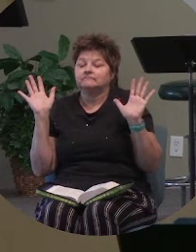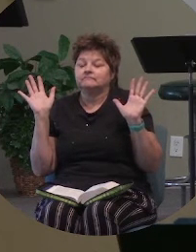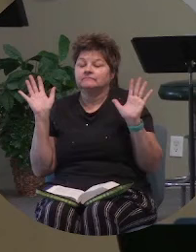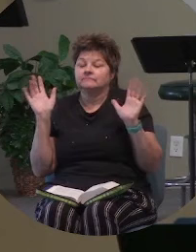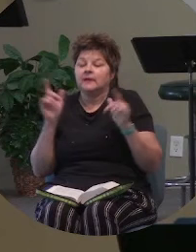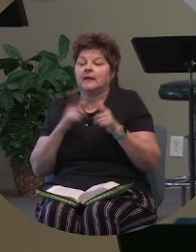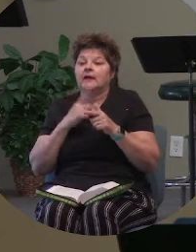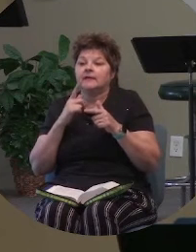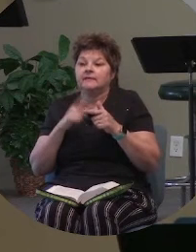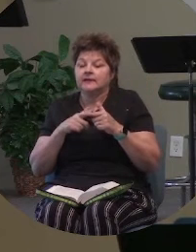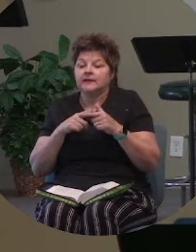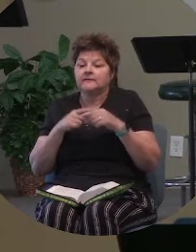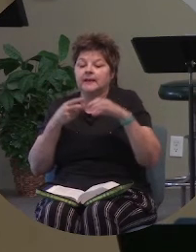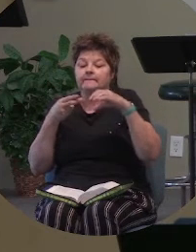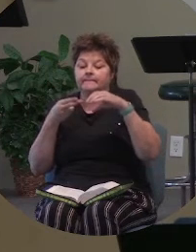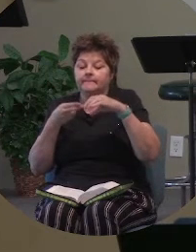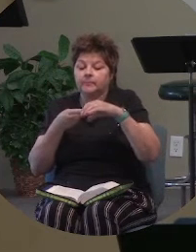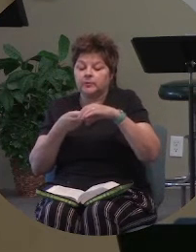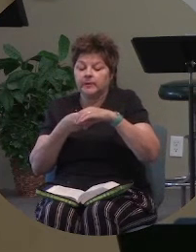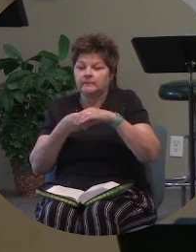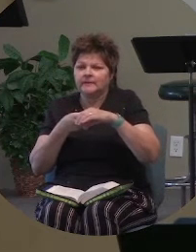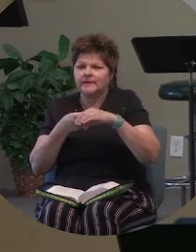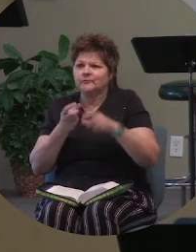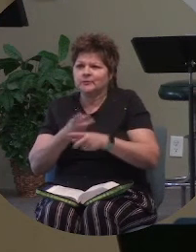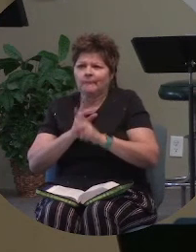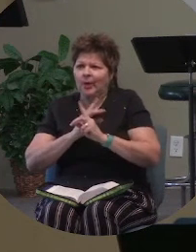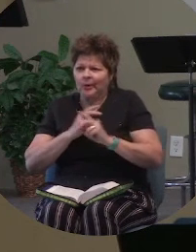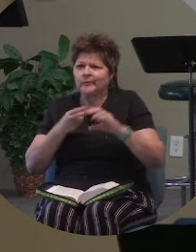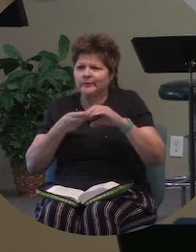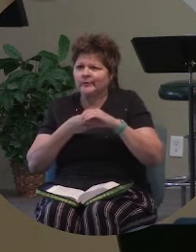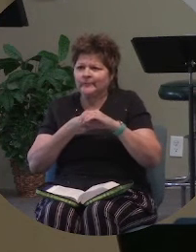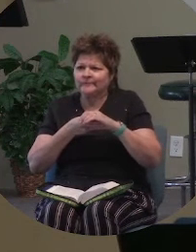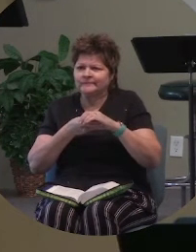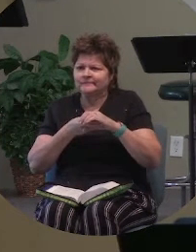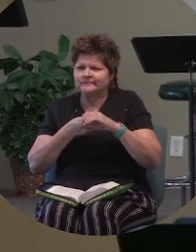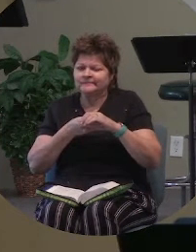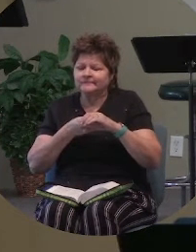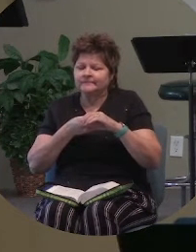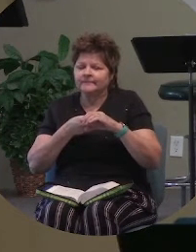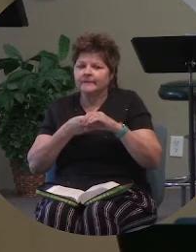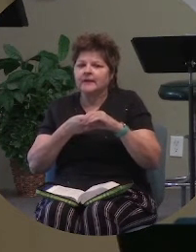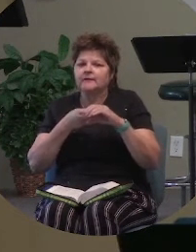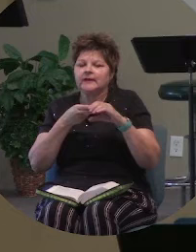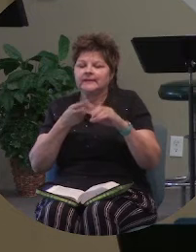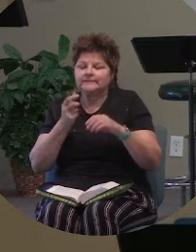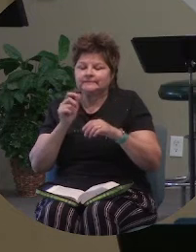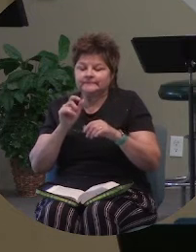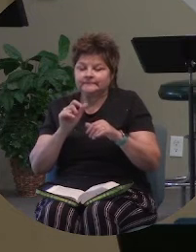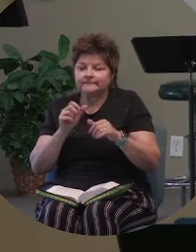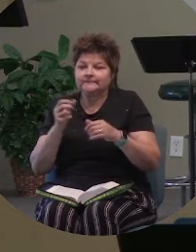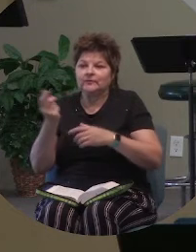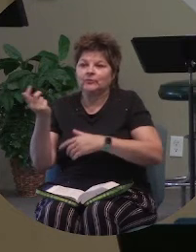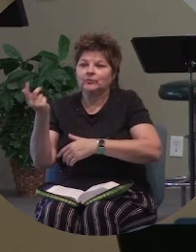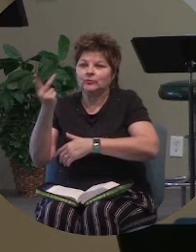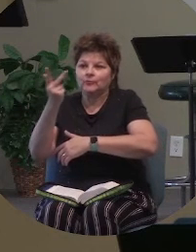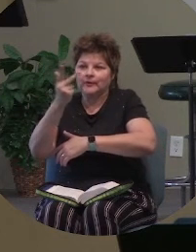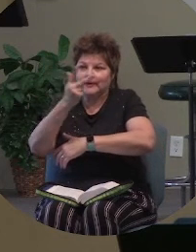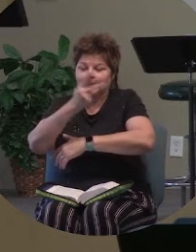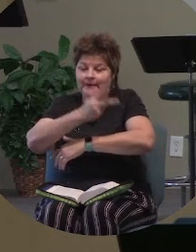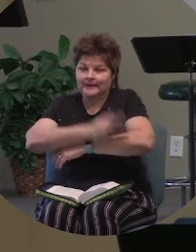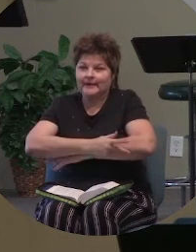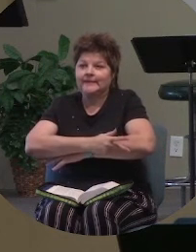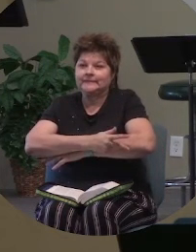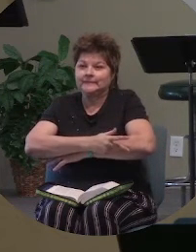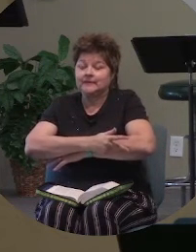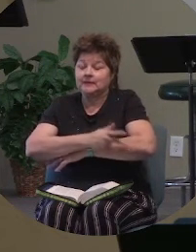And then they would put me in a tomb, a borrowed tomb. And I would lay there for 3 days,